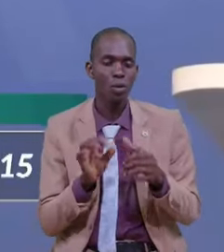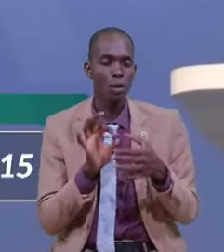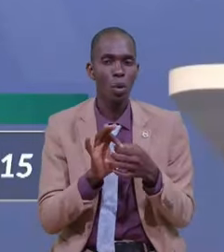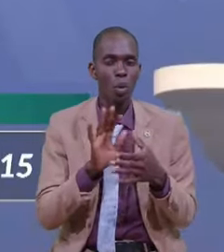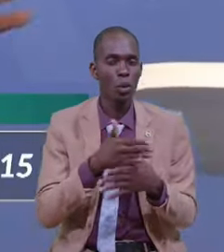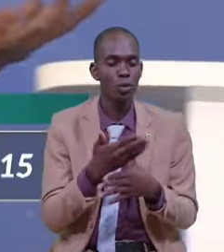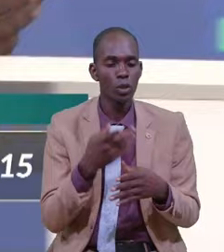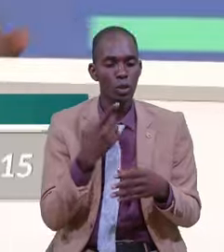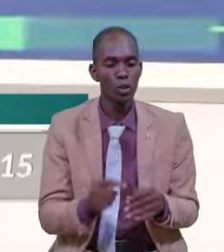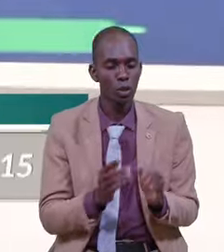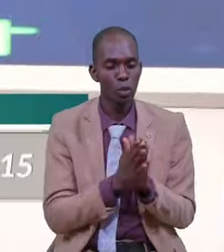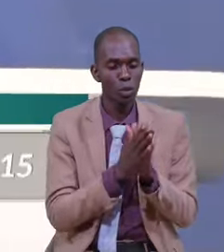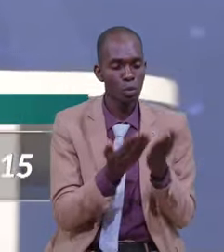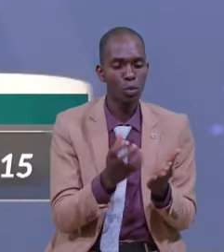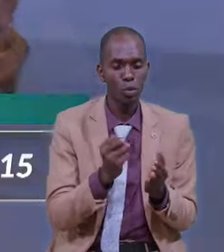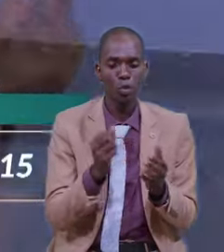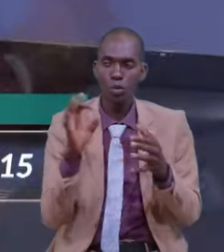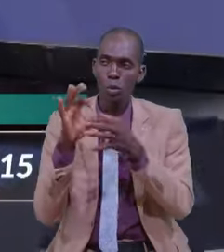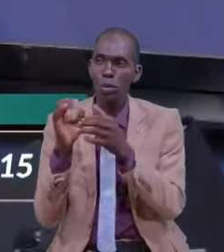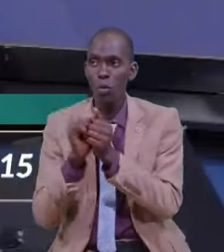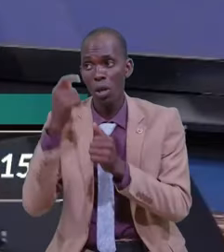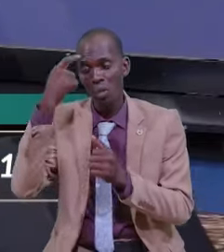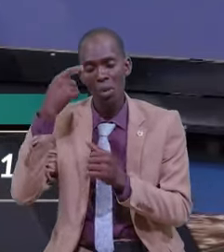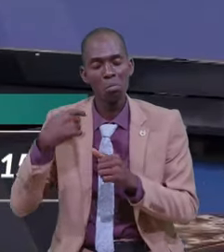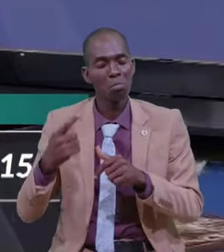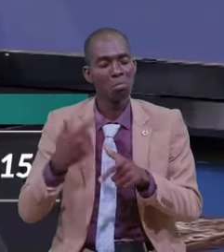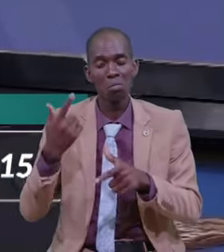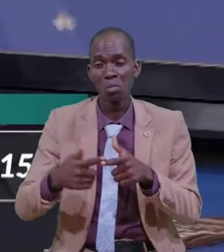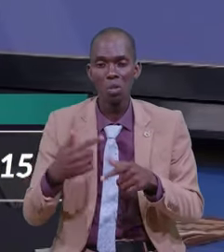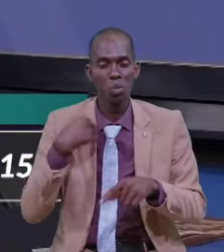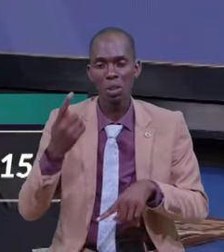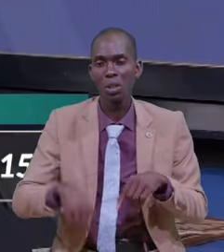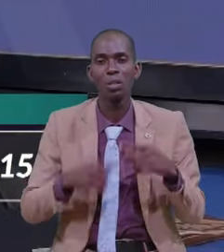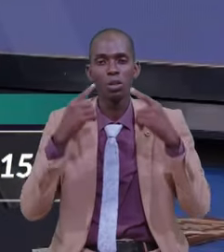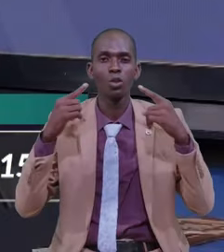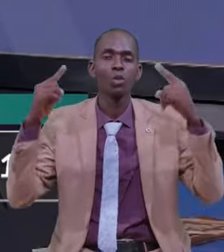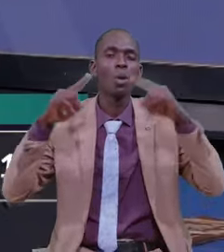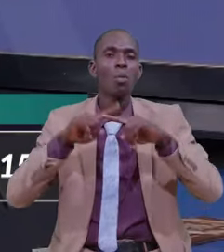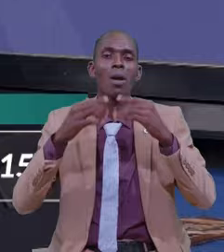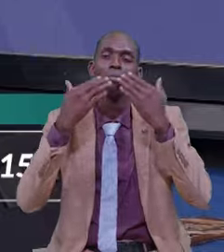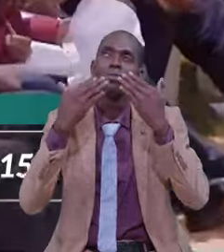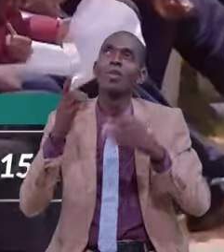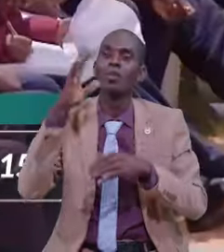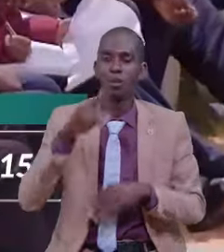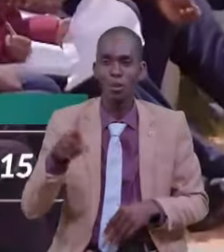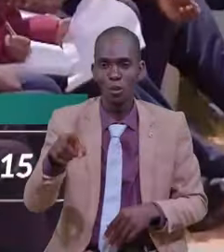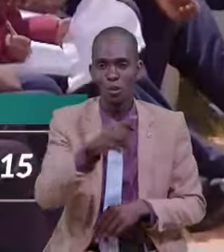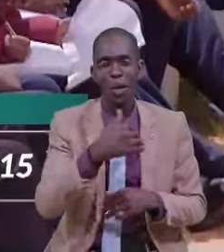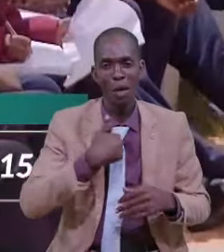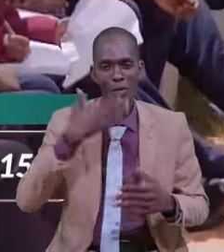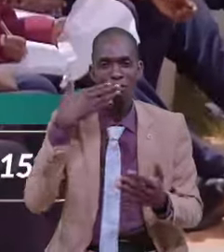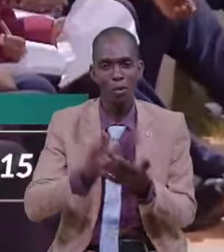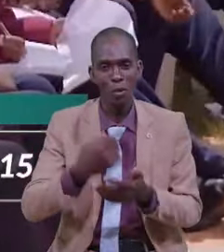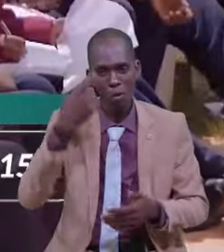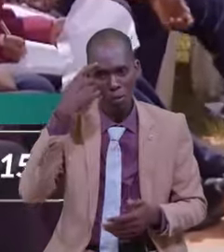the brain, we cannot succeed. But thank God, you have a good brain.